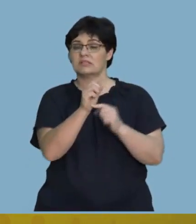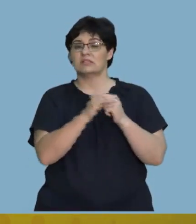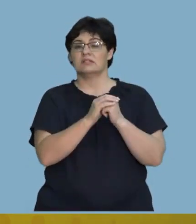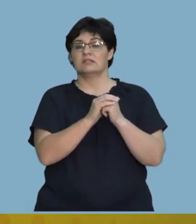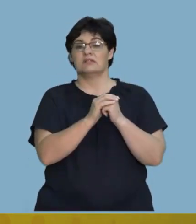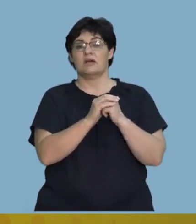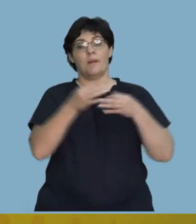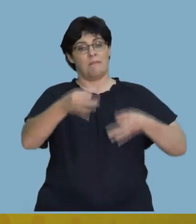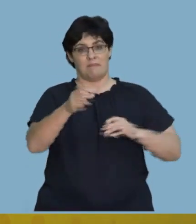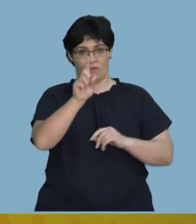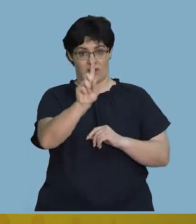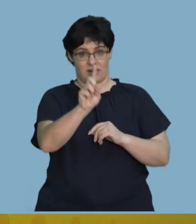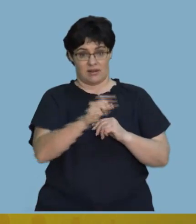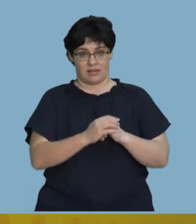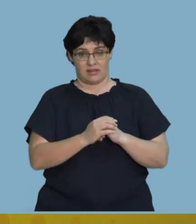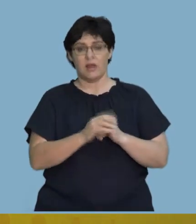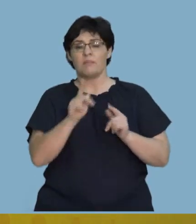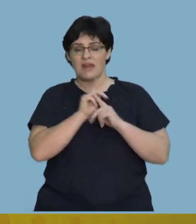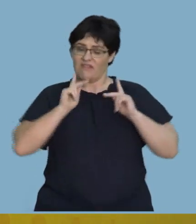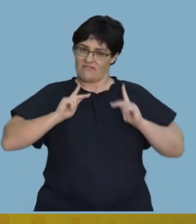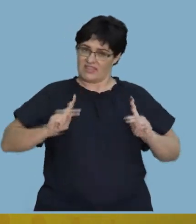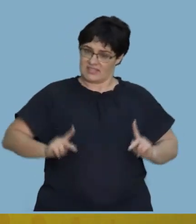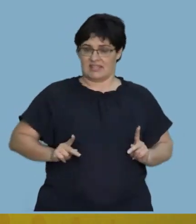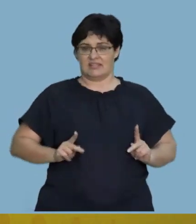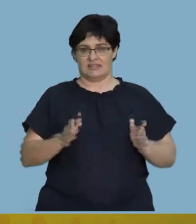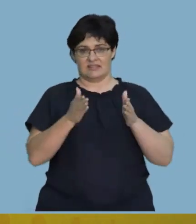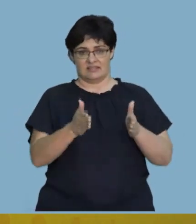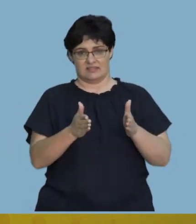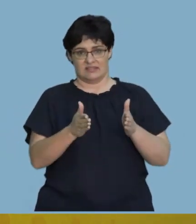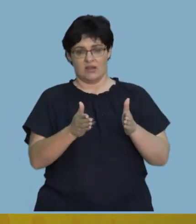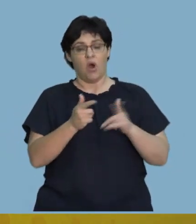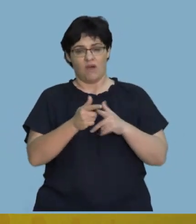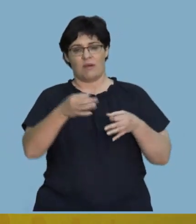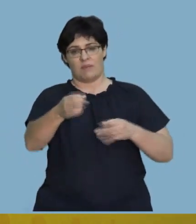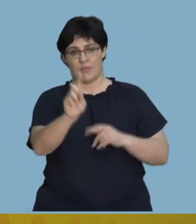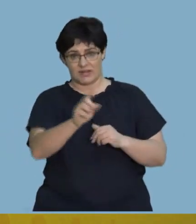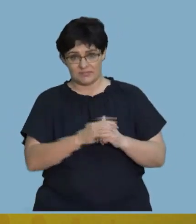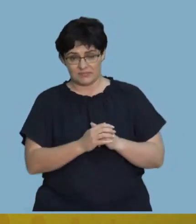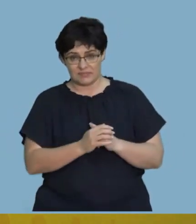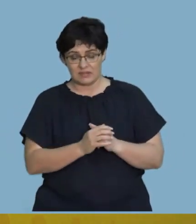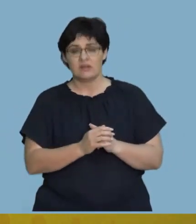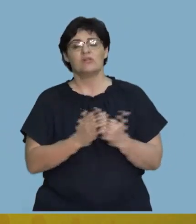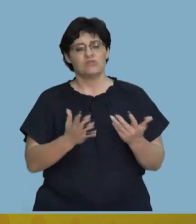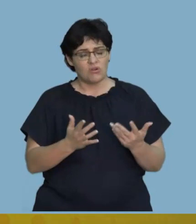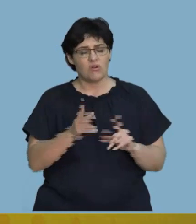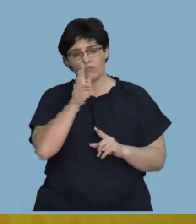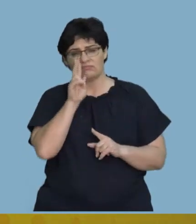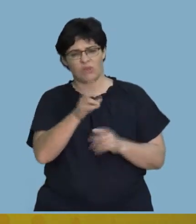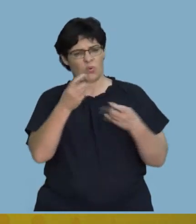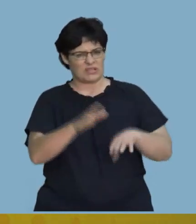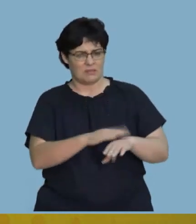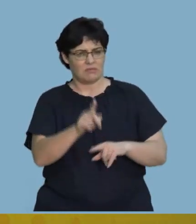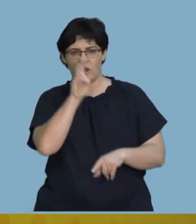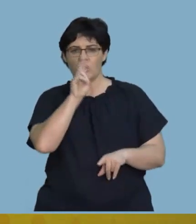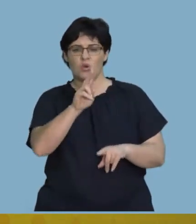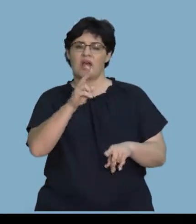the paper one, which is the physics component of physical sciences. So without any waste of time, let's look at the